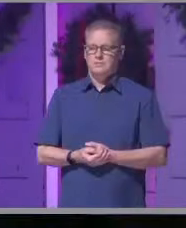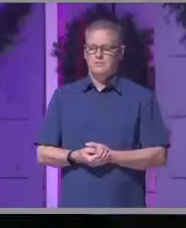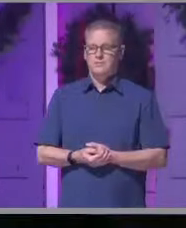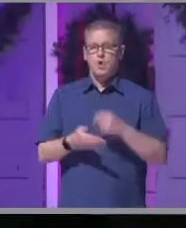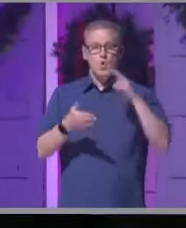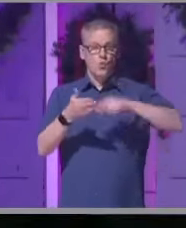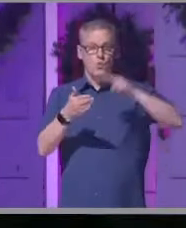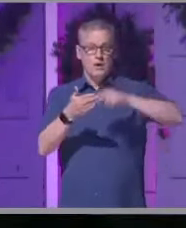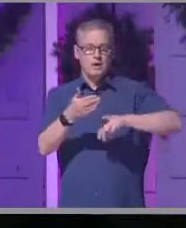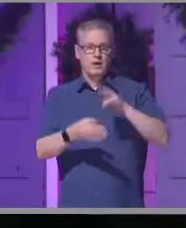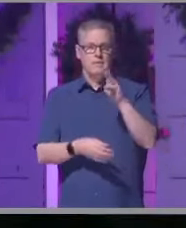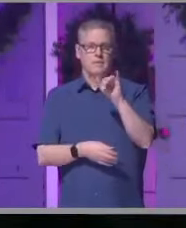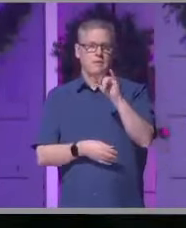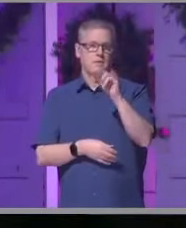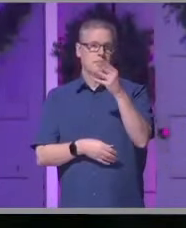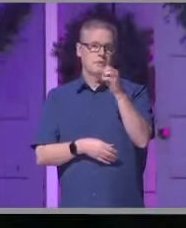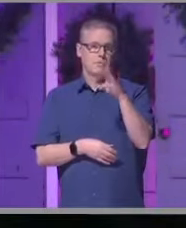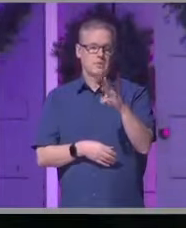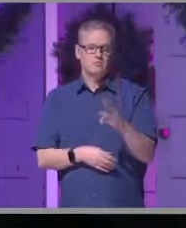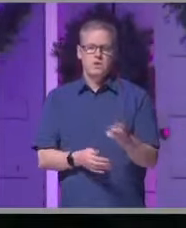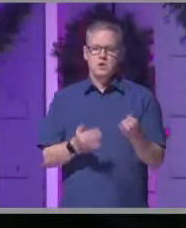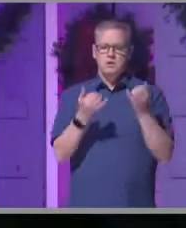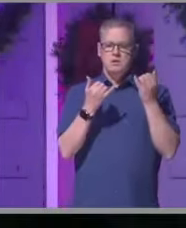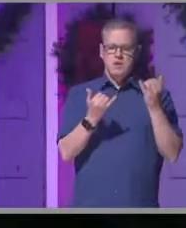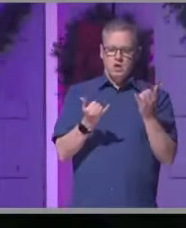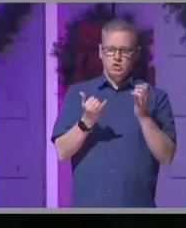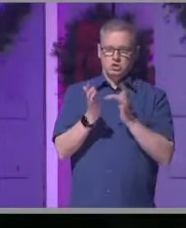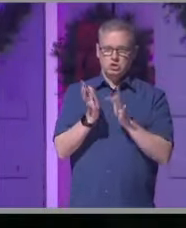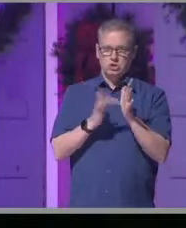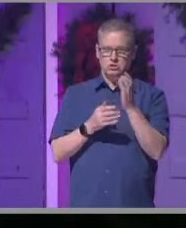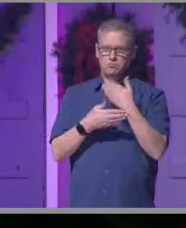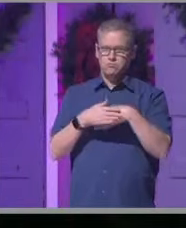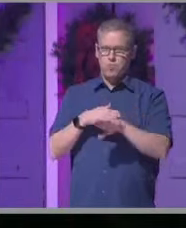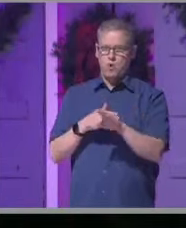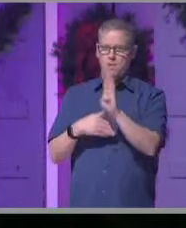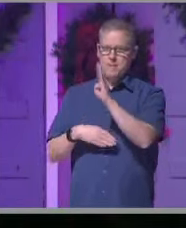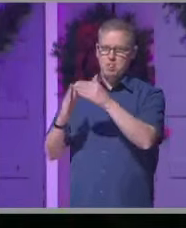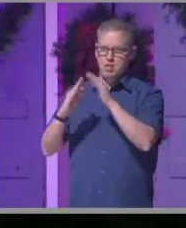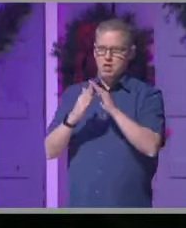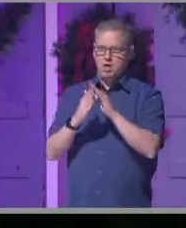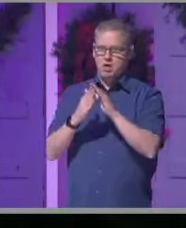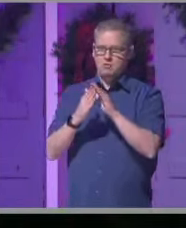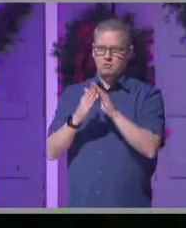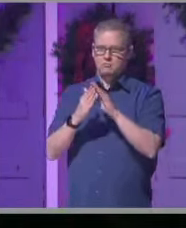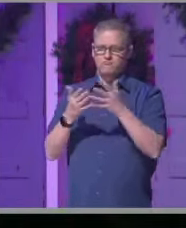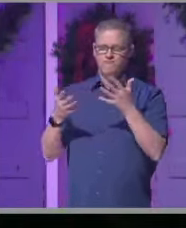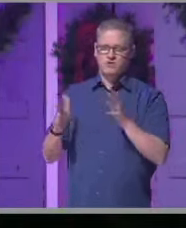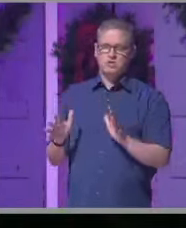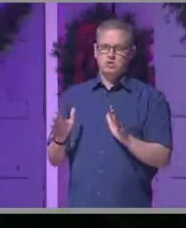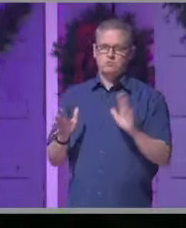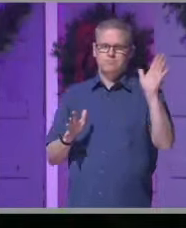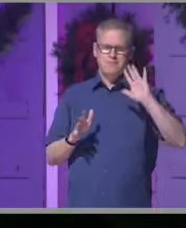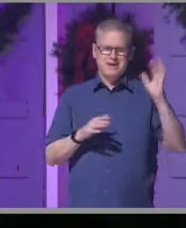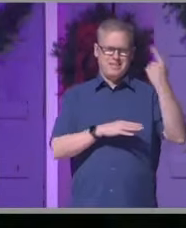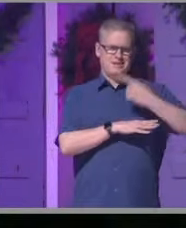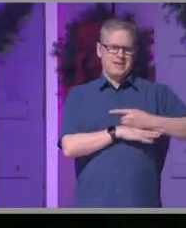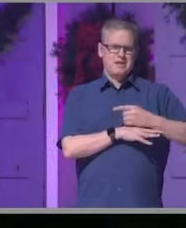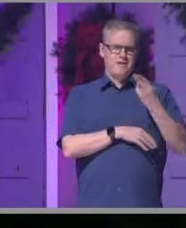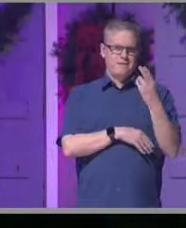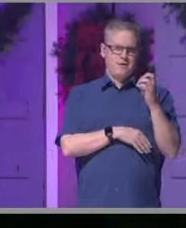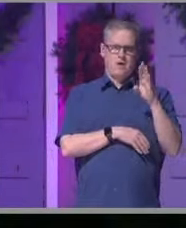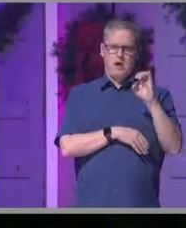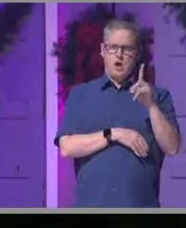world. A reading from Matthew. Now, after Jesus was born in Bethlehem of Judea in the days of Herod the